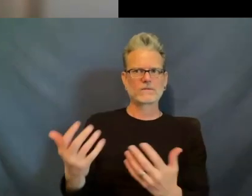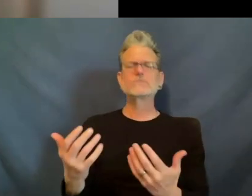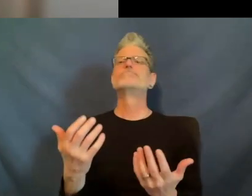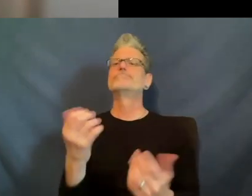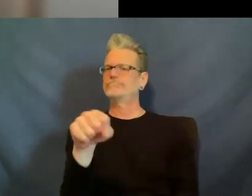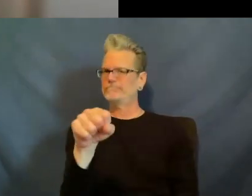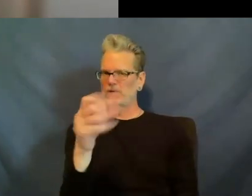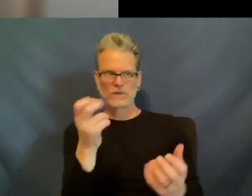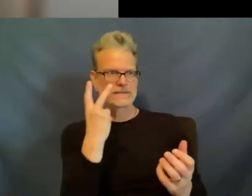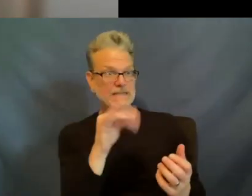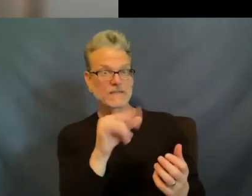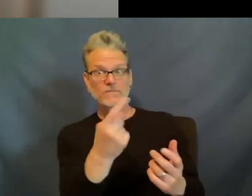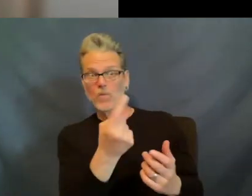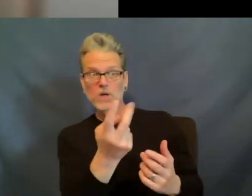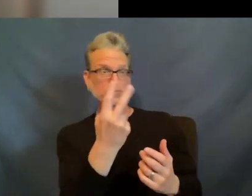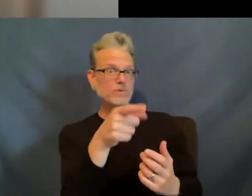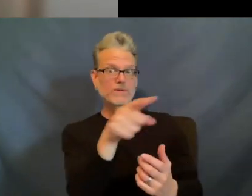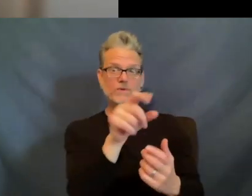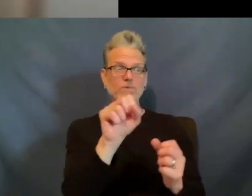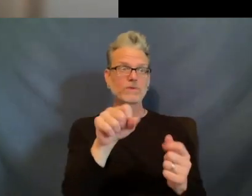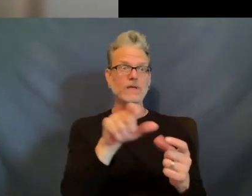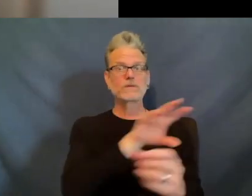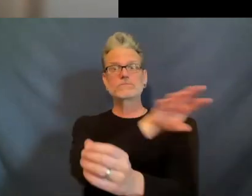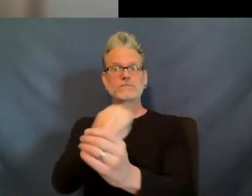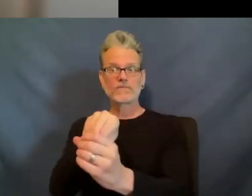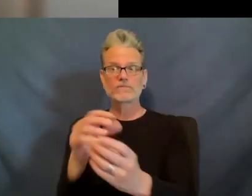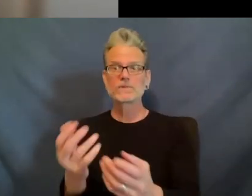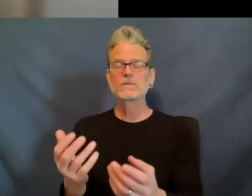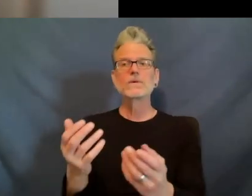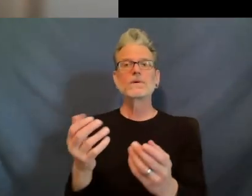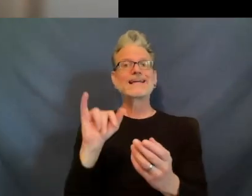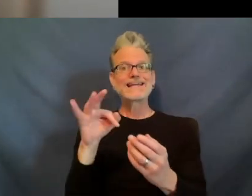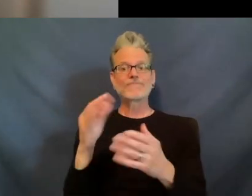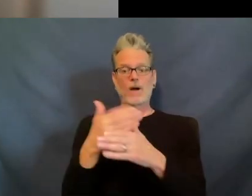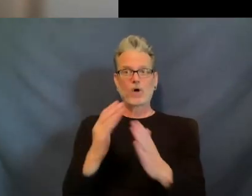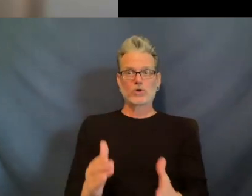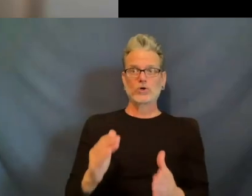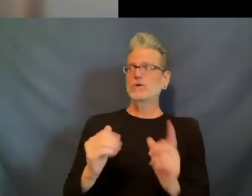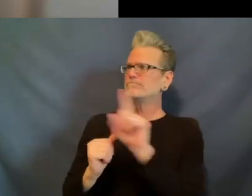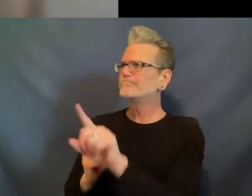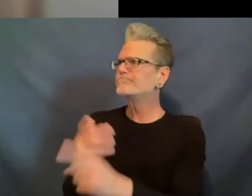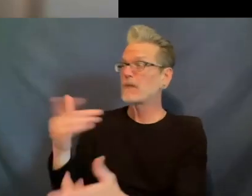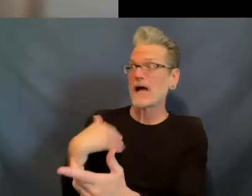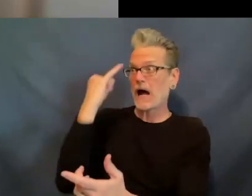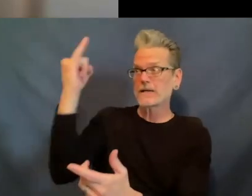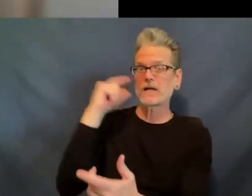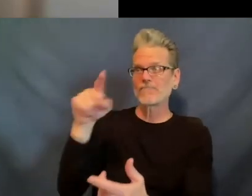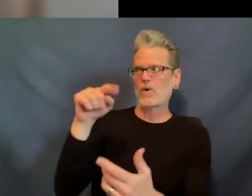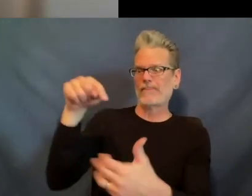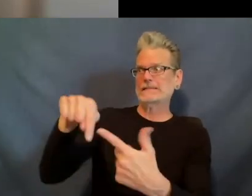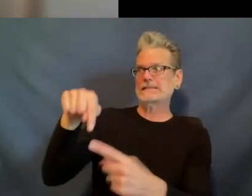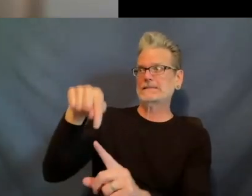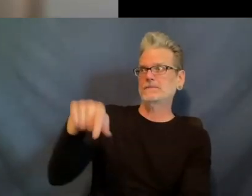two of you could chime in about, just in general, if a partner comes to the Forest Service with an idea like that, what are some key questions